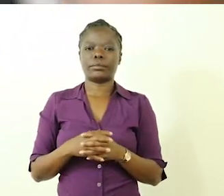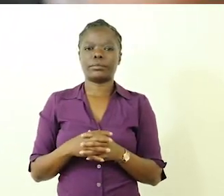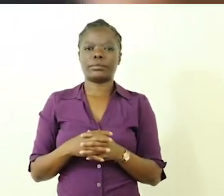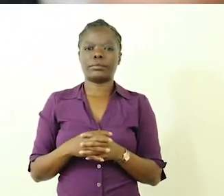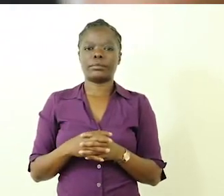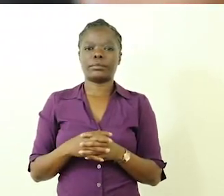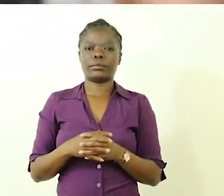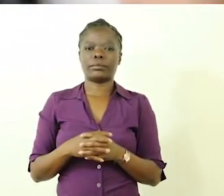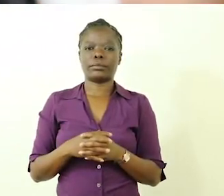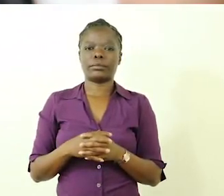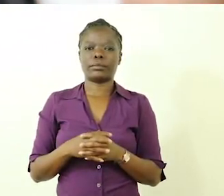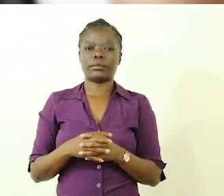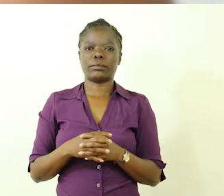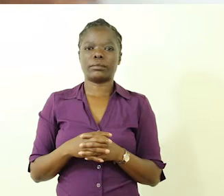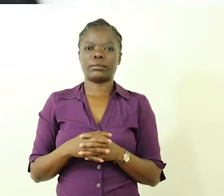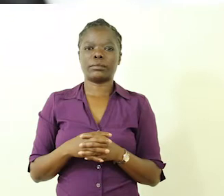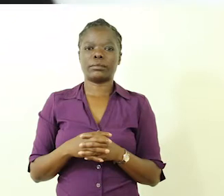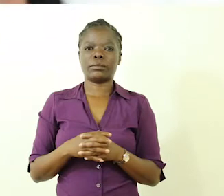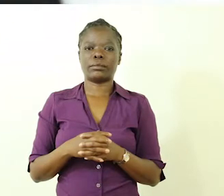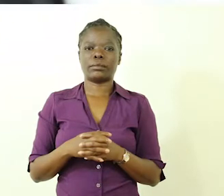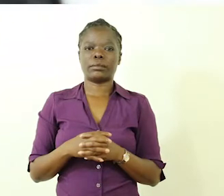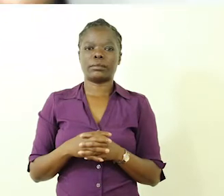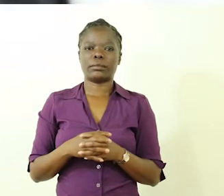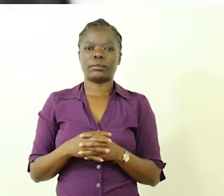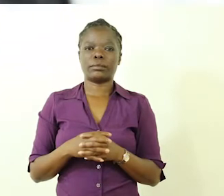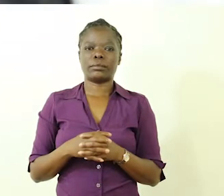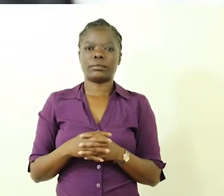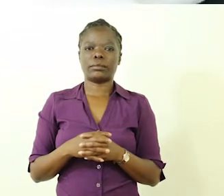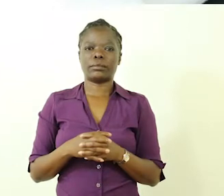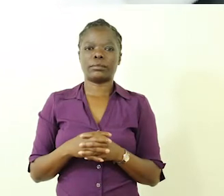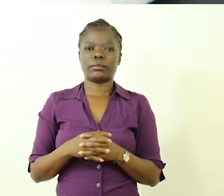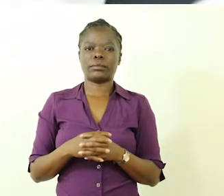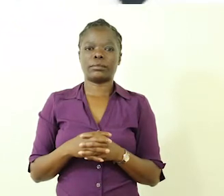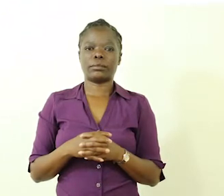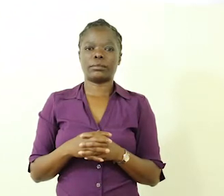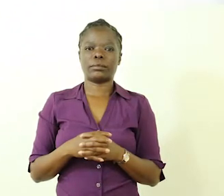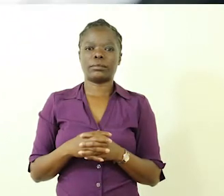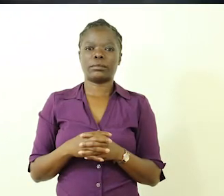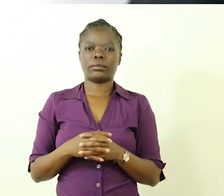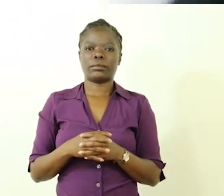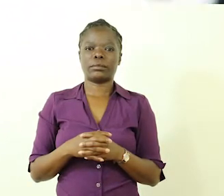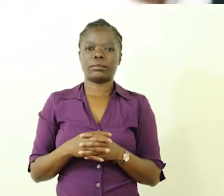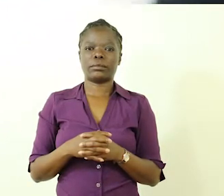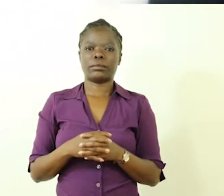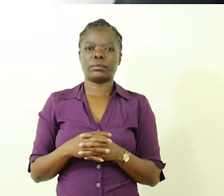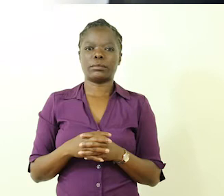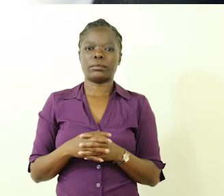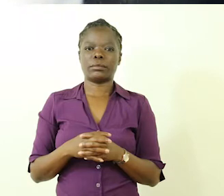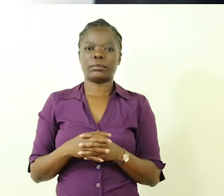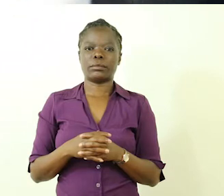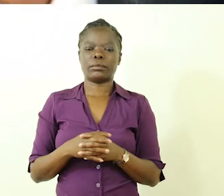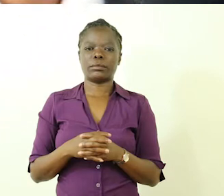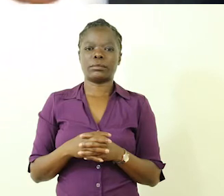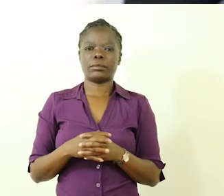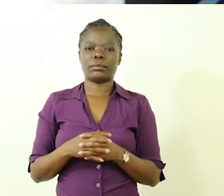Have to make sure it's well secured so that the baby doesn't fall when you're putting him in upright position. So you